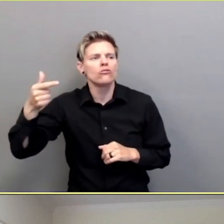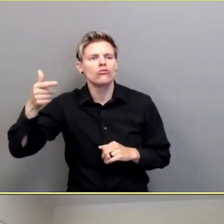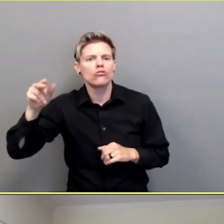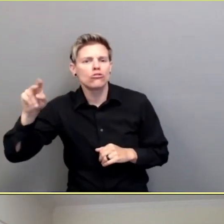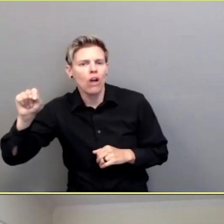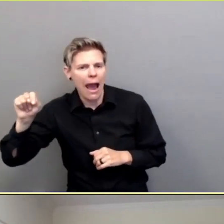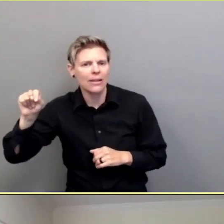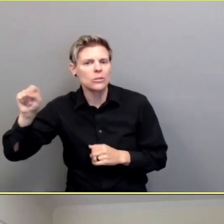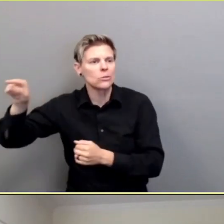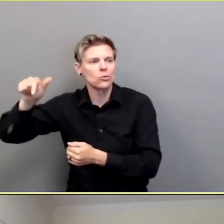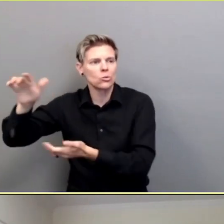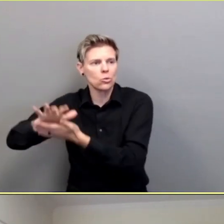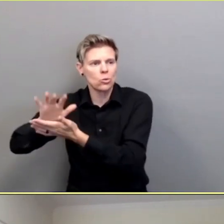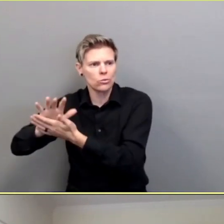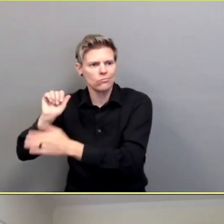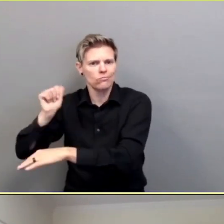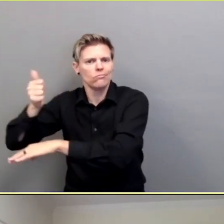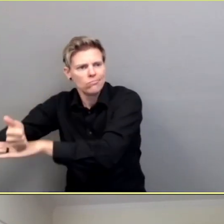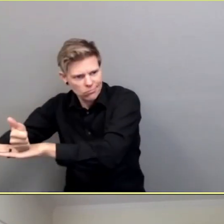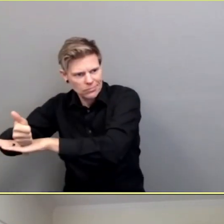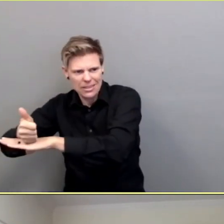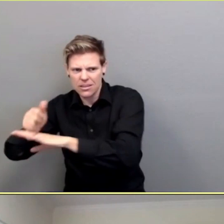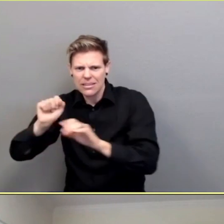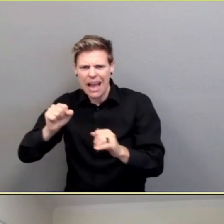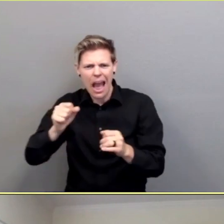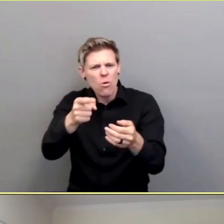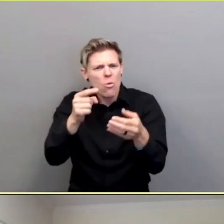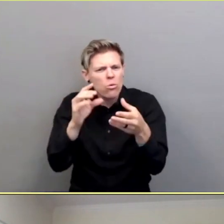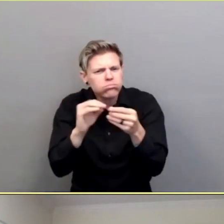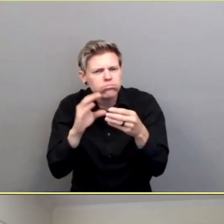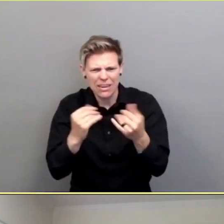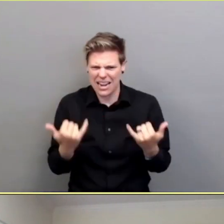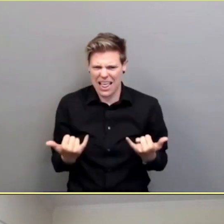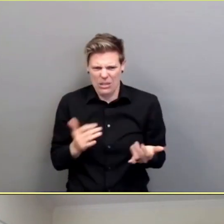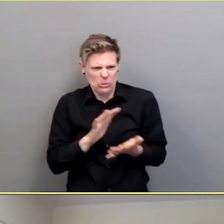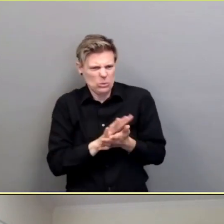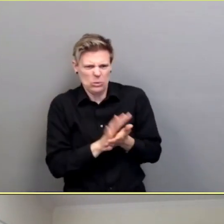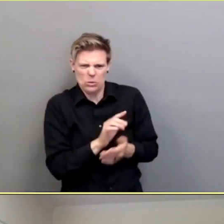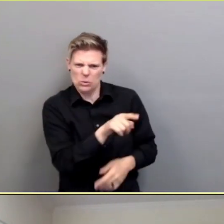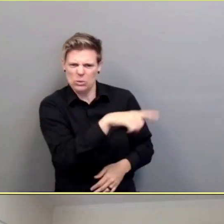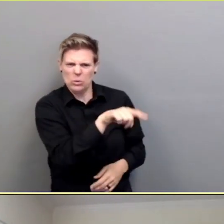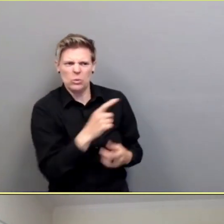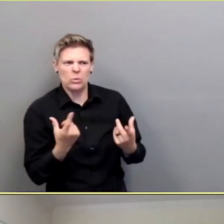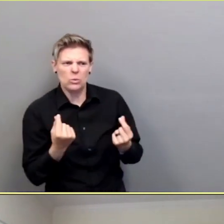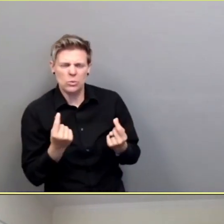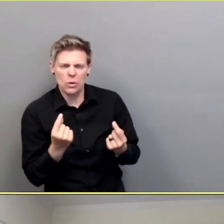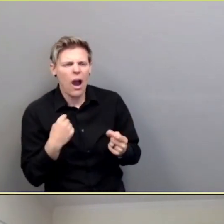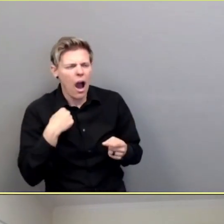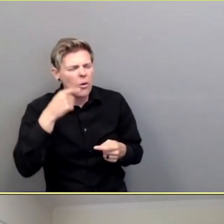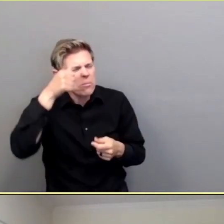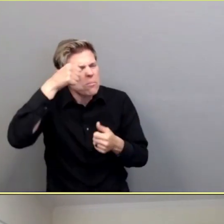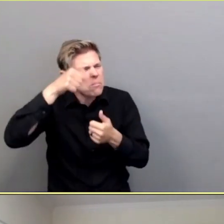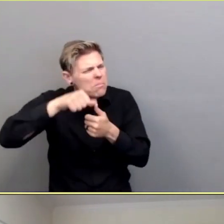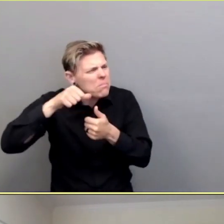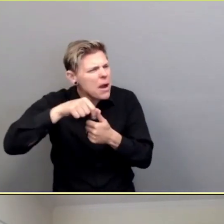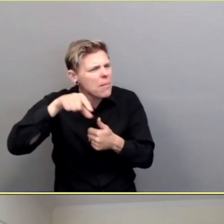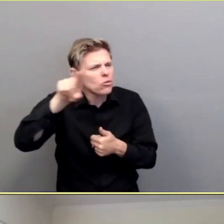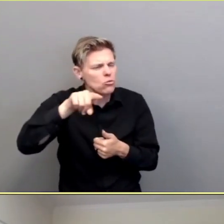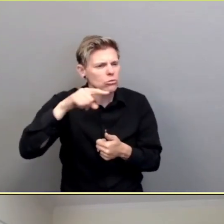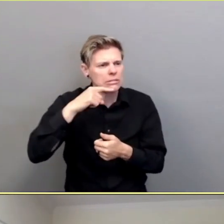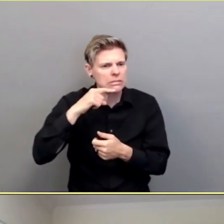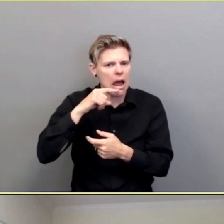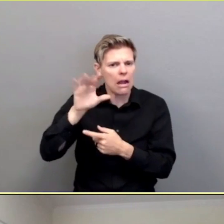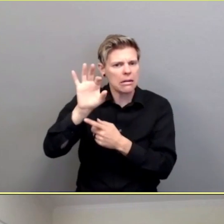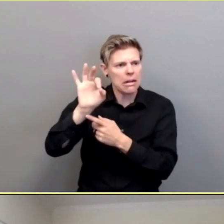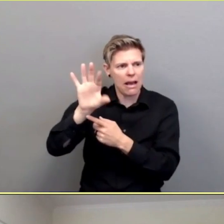little bit about what is currently happening. I know that there was the goal of 25% student surveillance